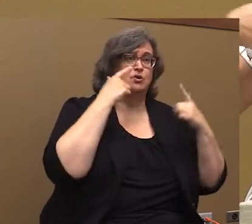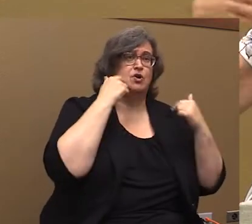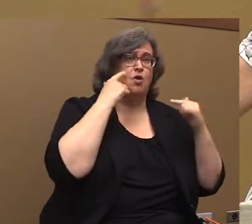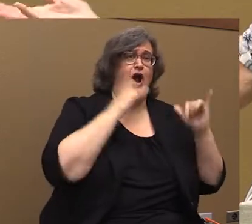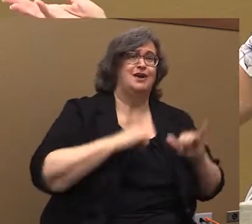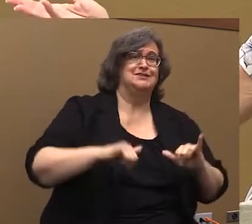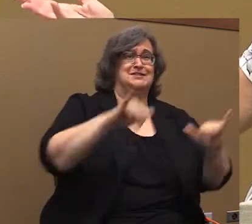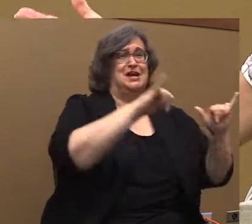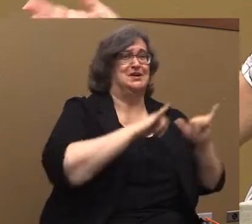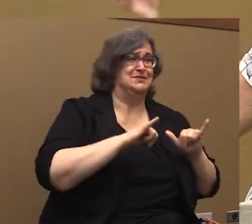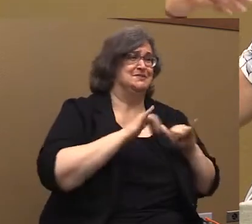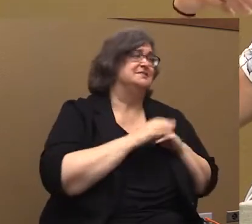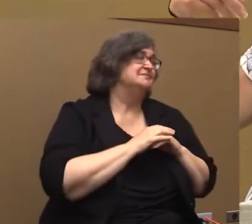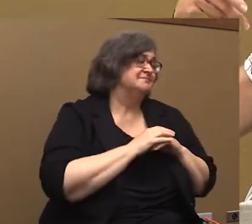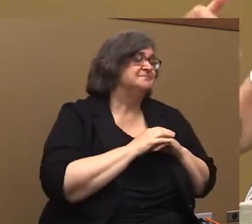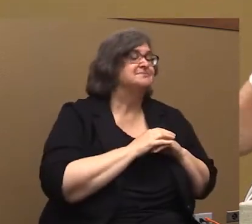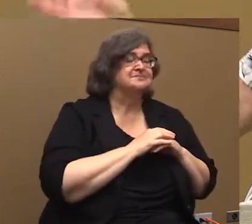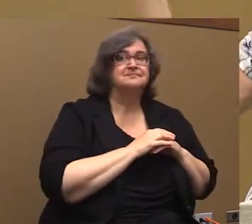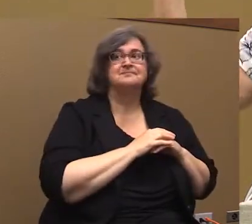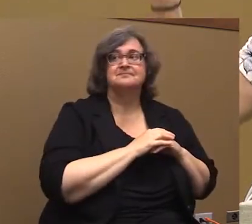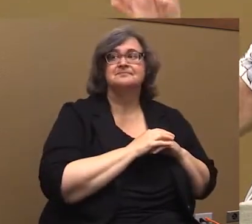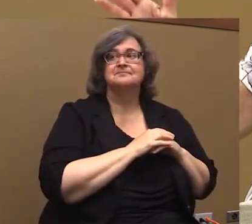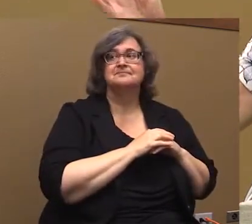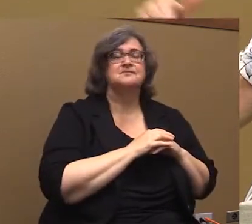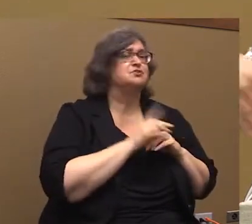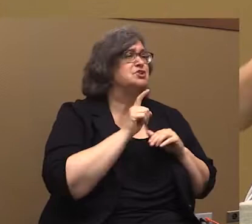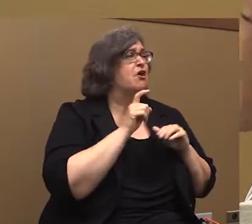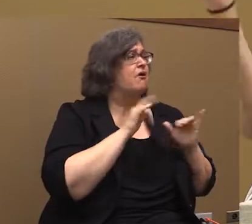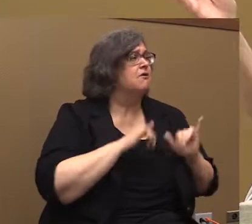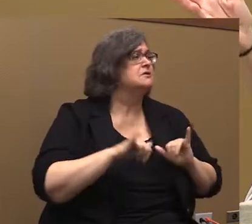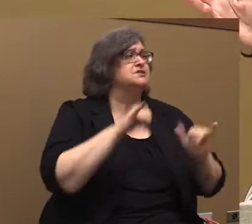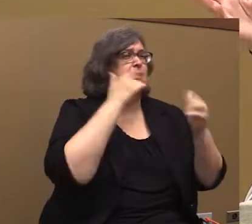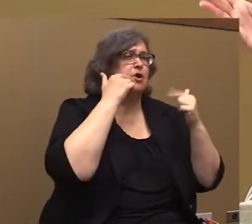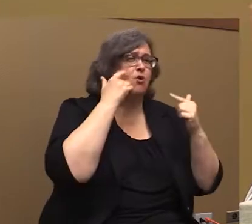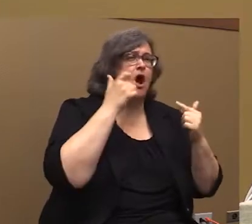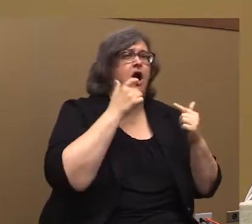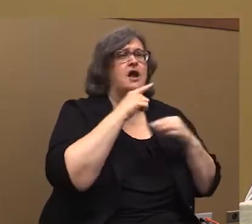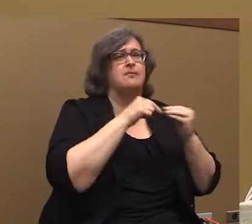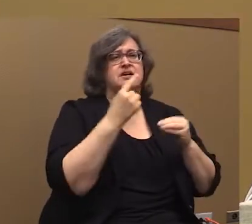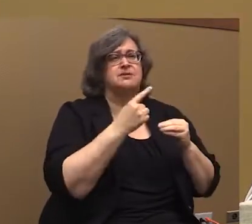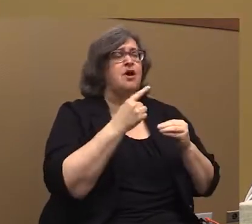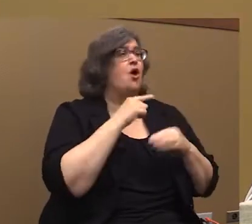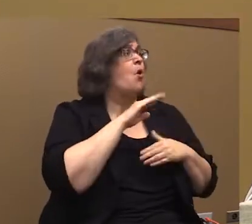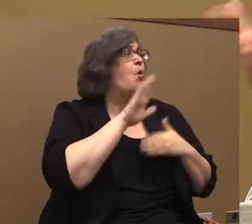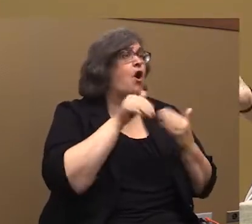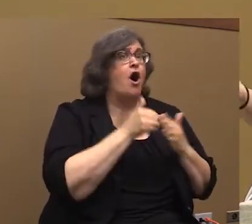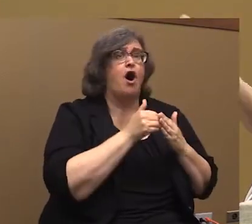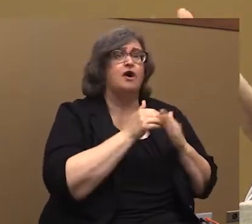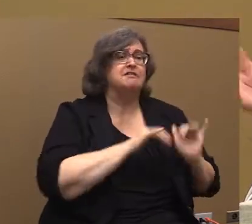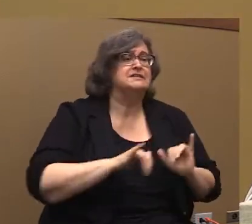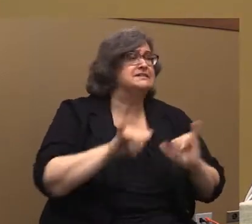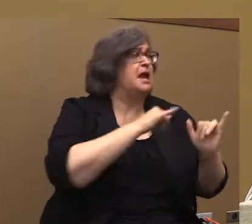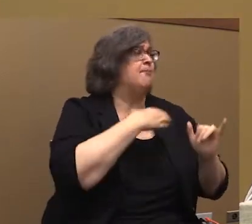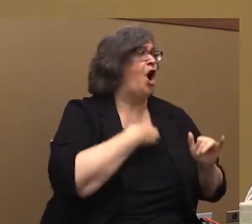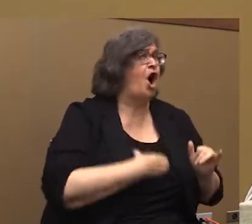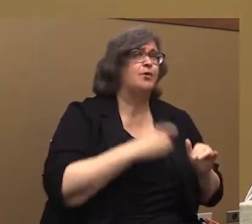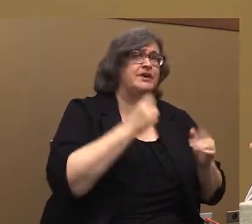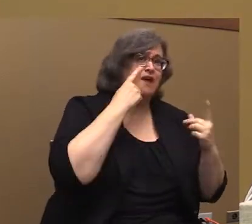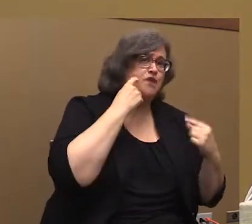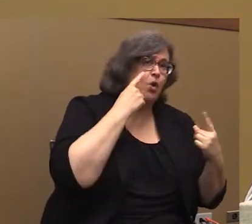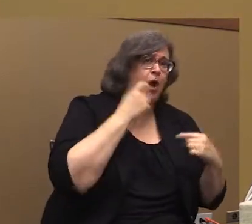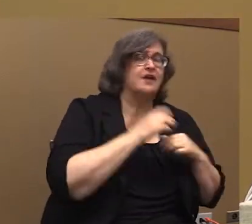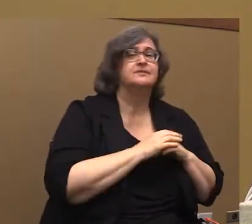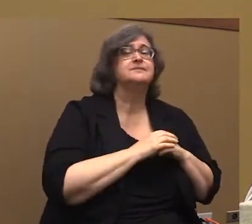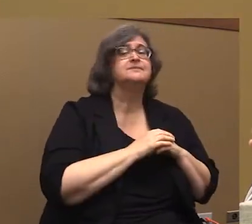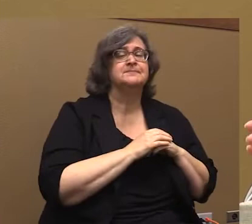as me, and so we must all be hurt, and we should all cry about something, or we must all be hungry and